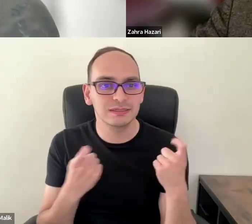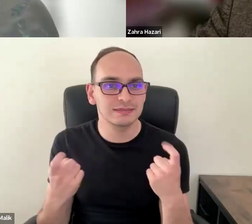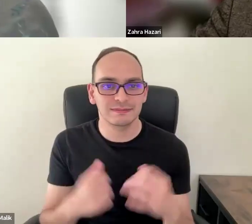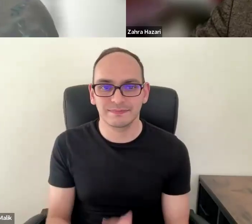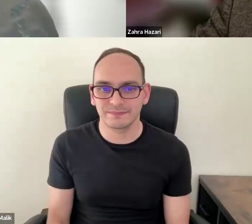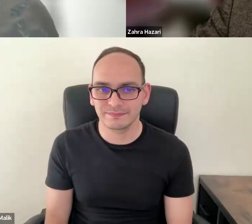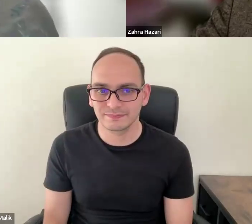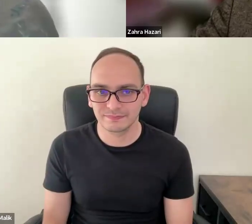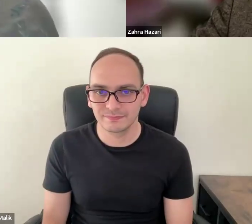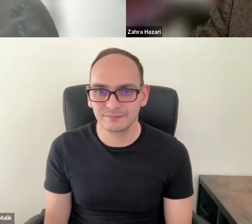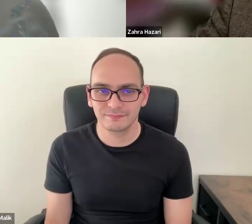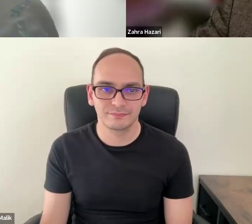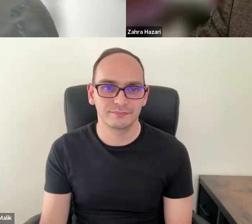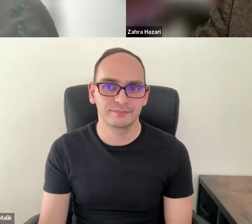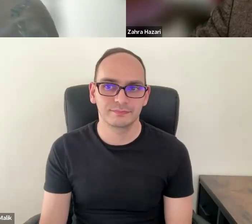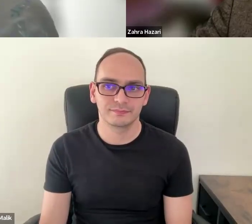any like to post?